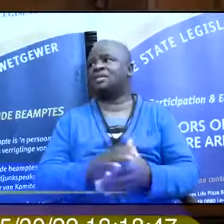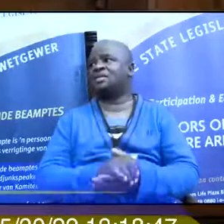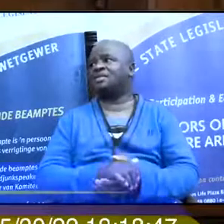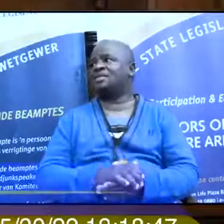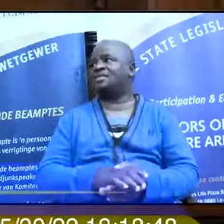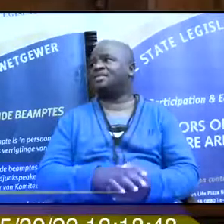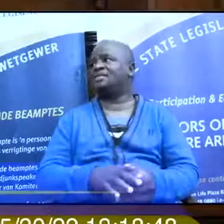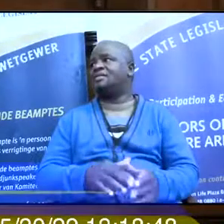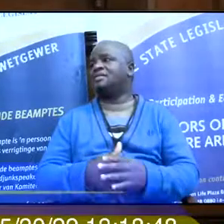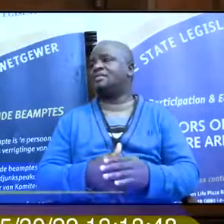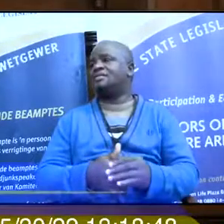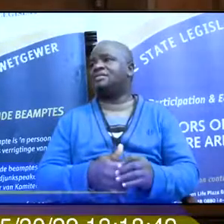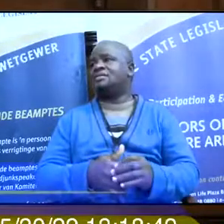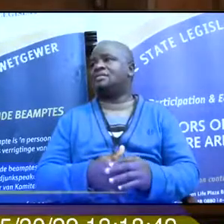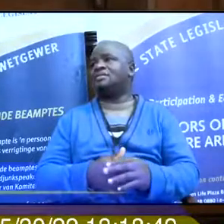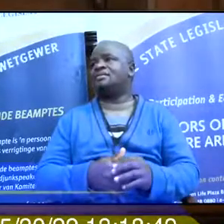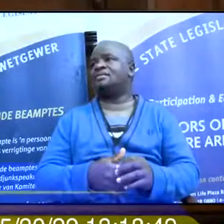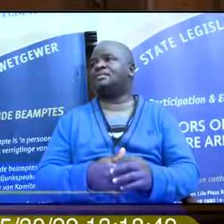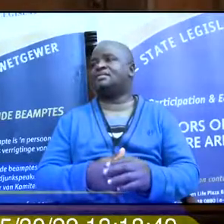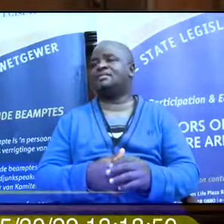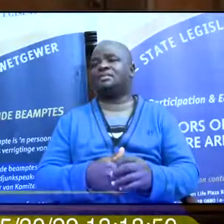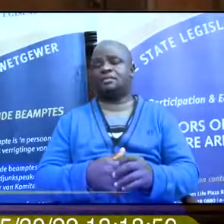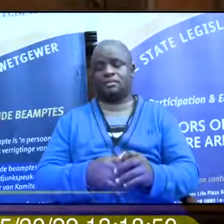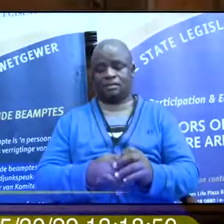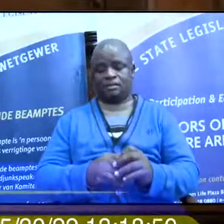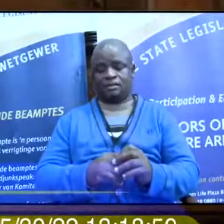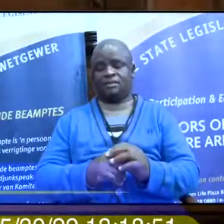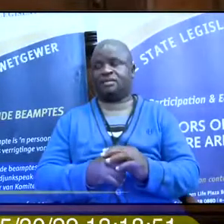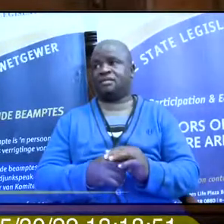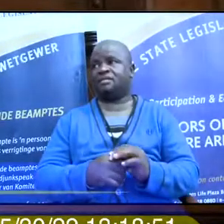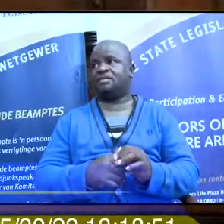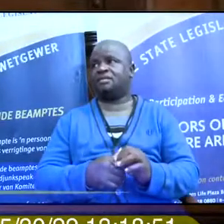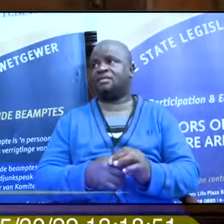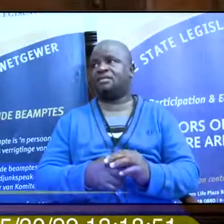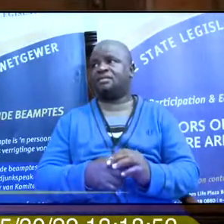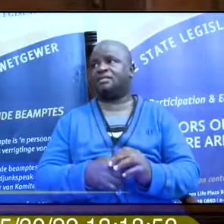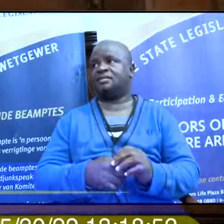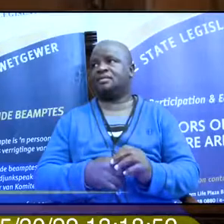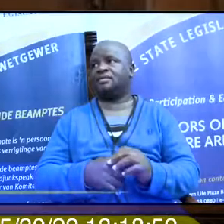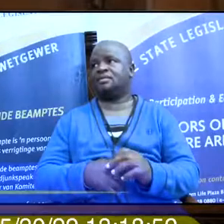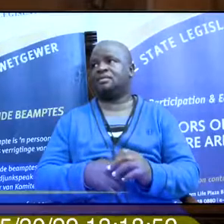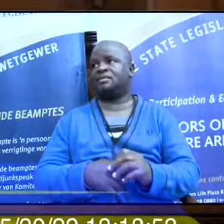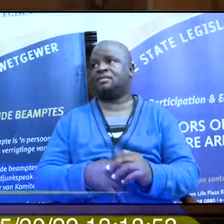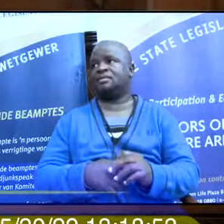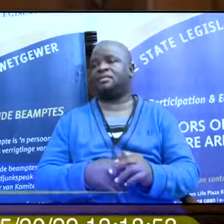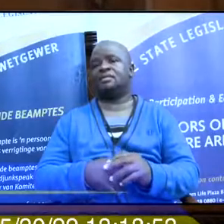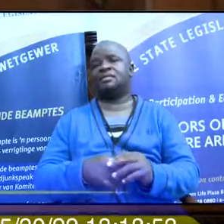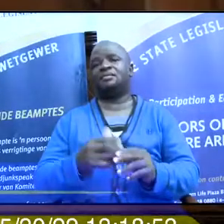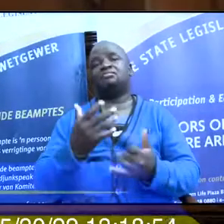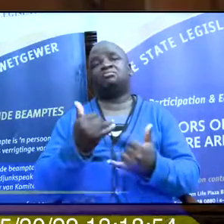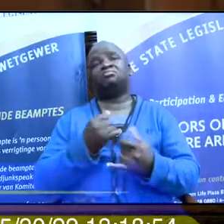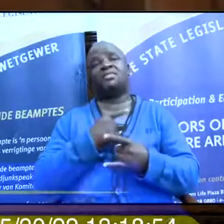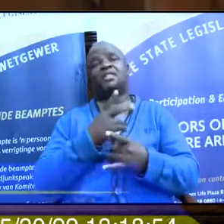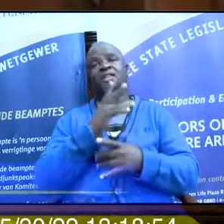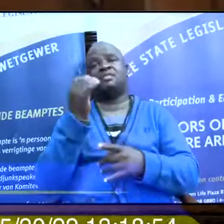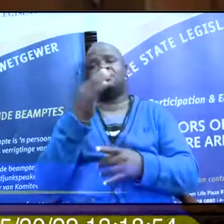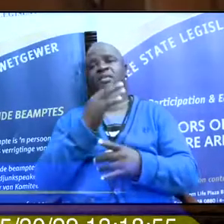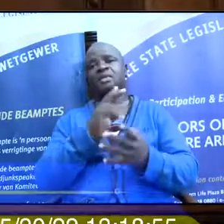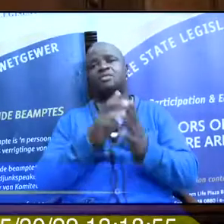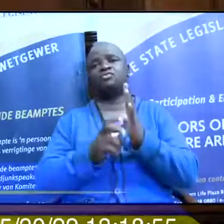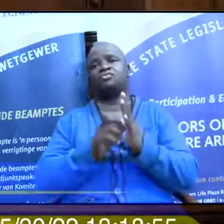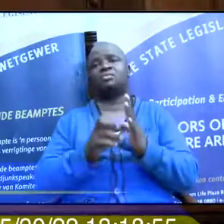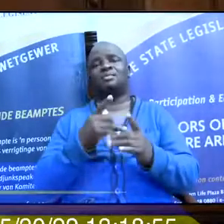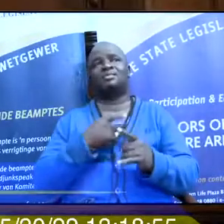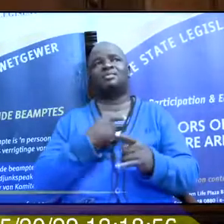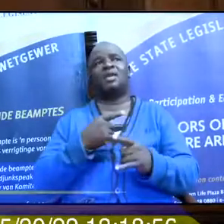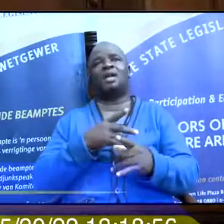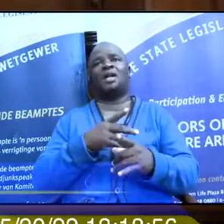but you know what what makes the fight what makes the five minutes rule not to be applicable is because it's